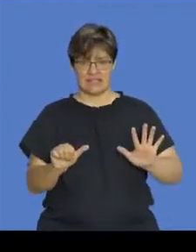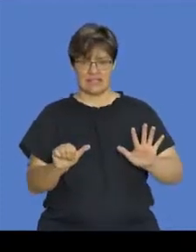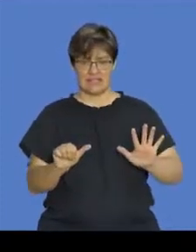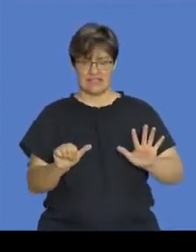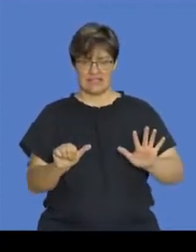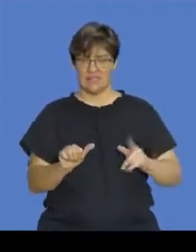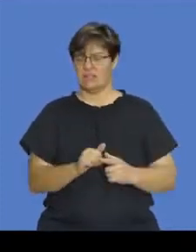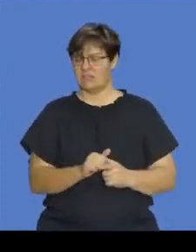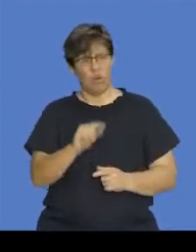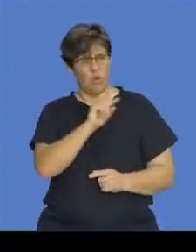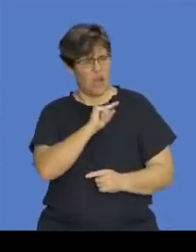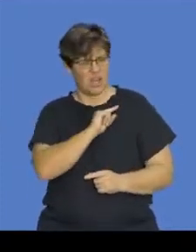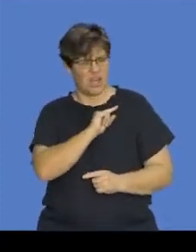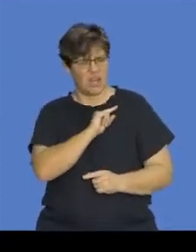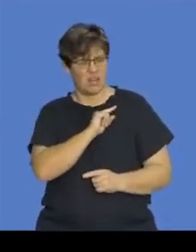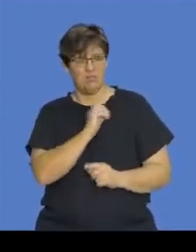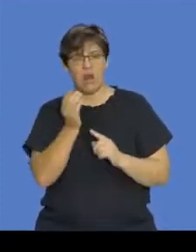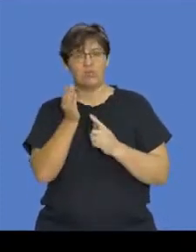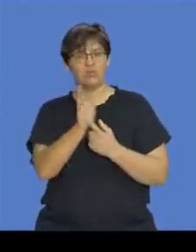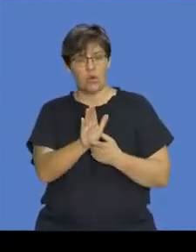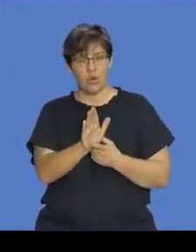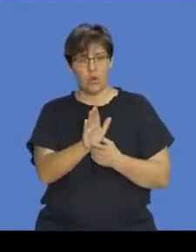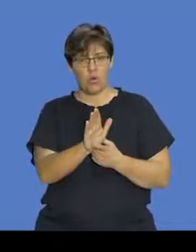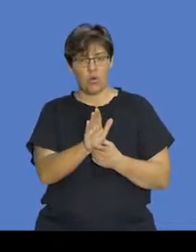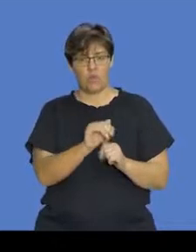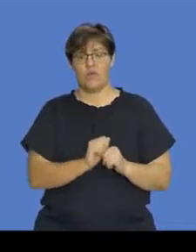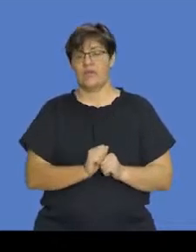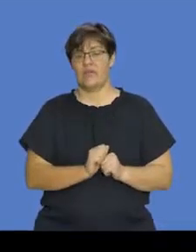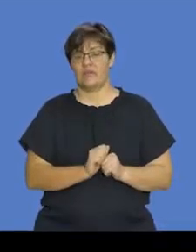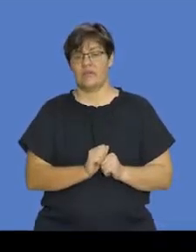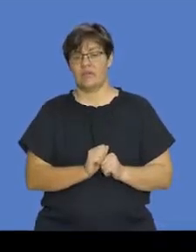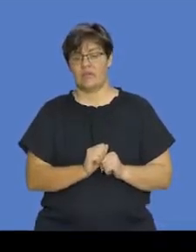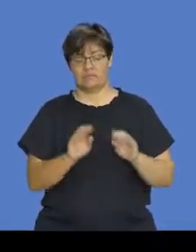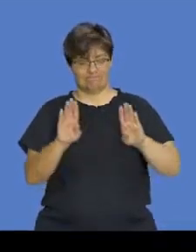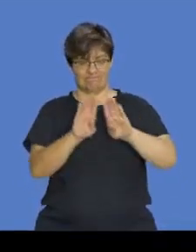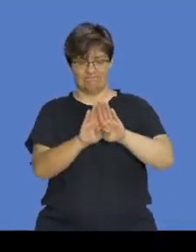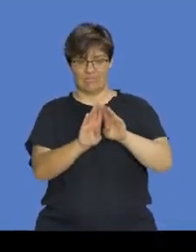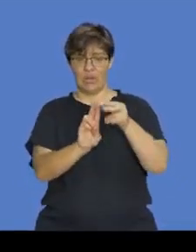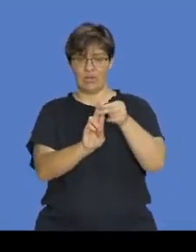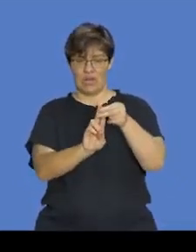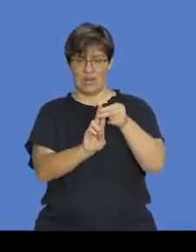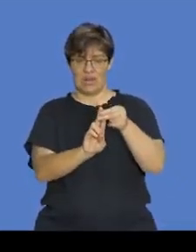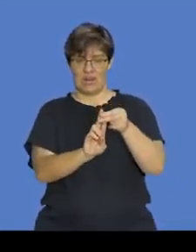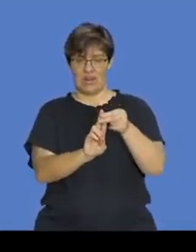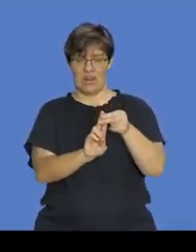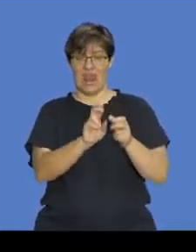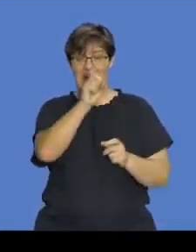why I've indicated this as the union of X and Z. There are 6